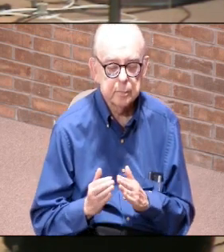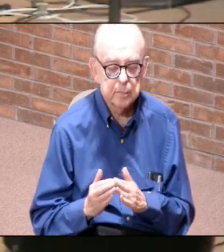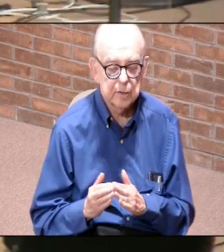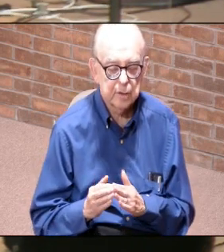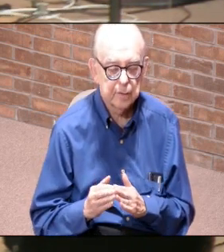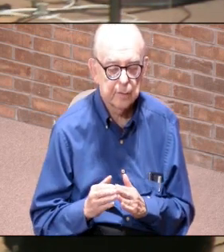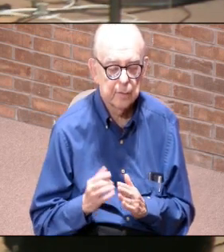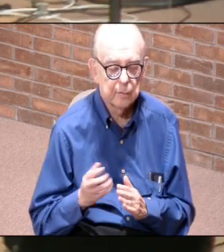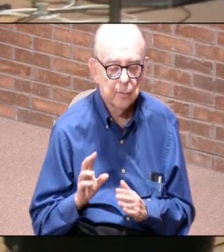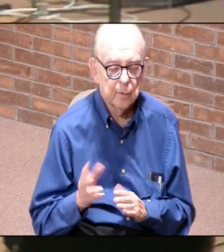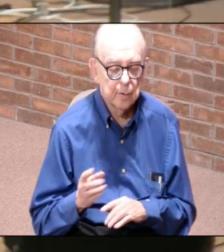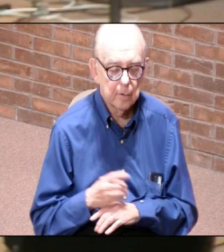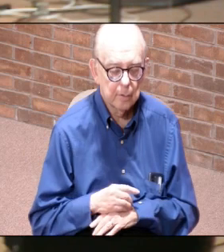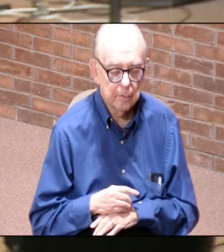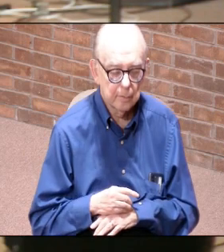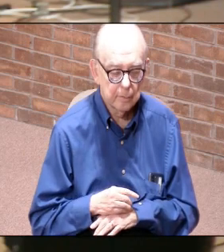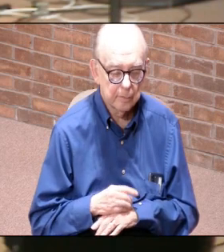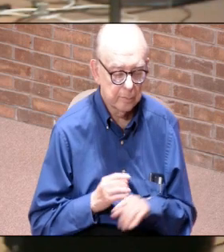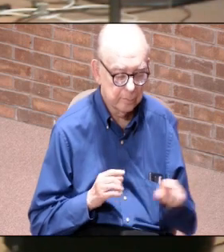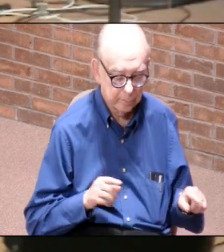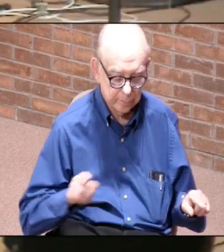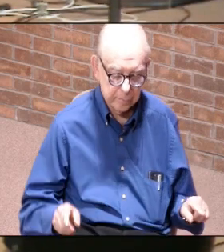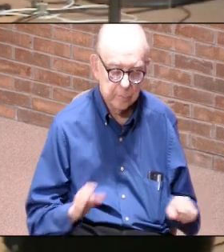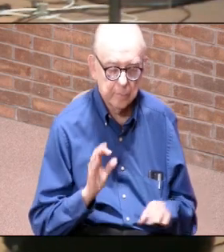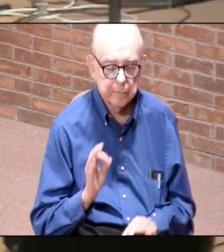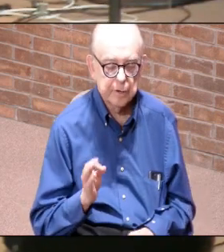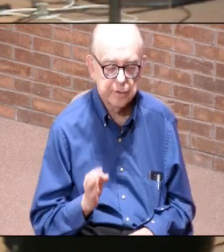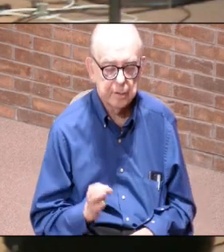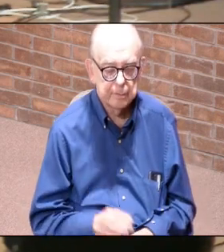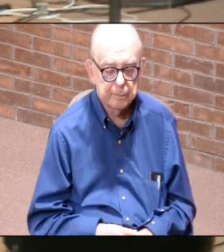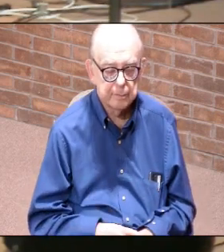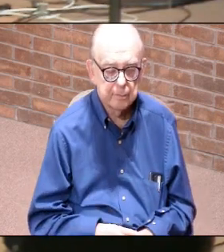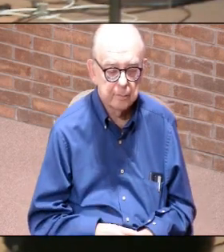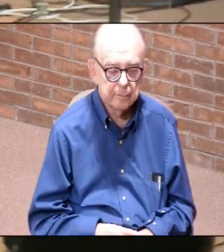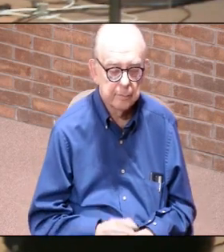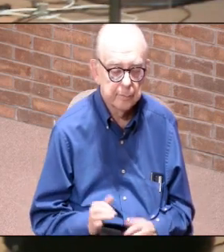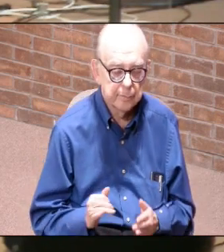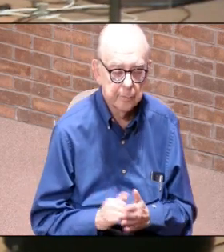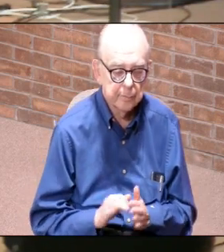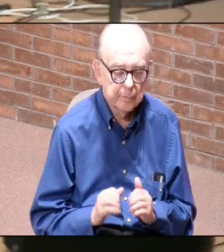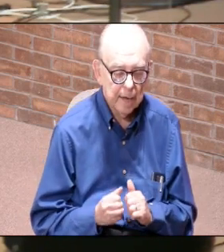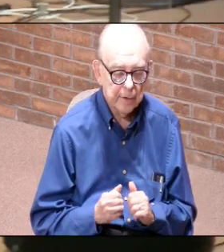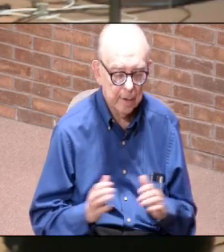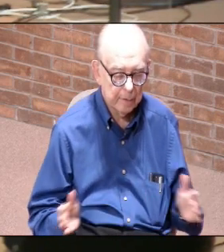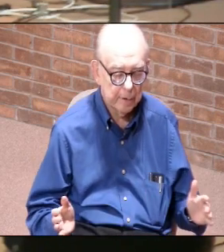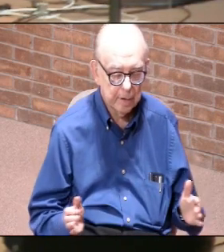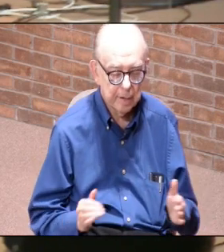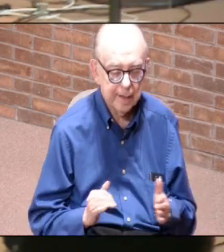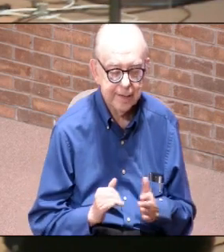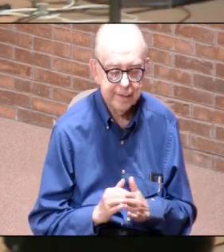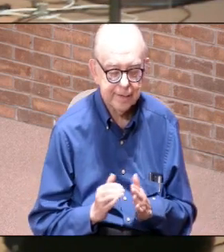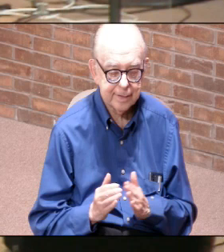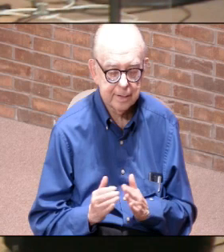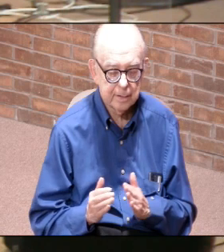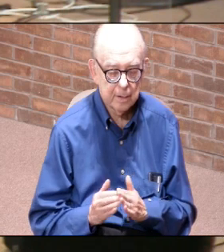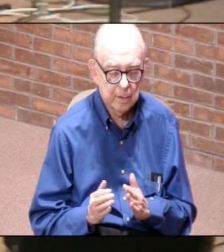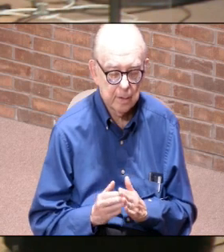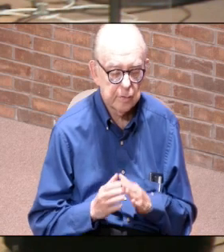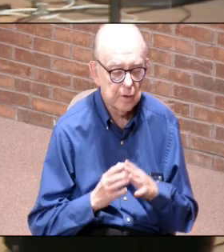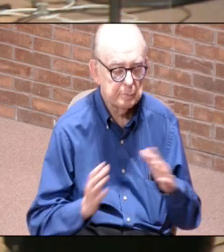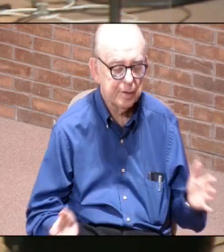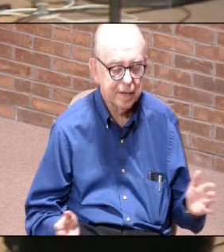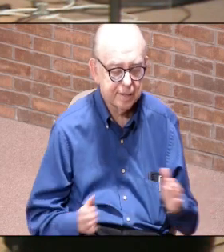walked through the city for 3 days, okay, from one end to the other, preaching. Okay? That's how big the city was. It was a